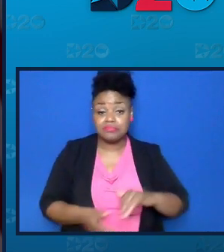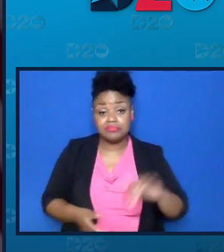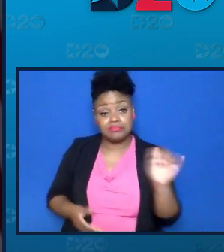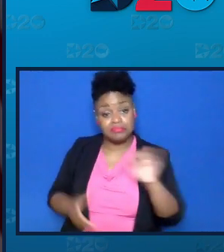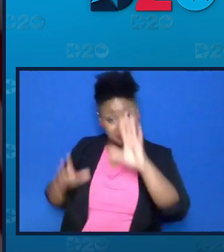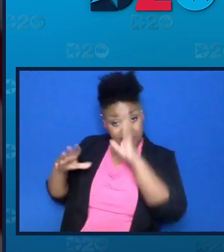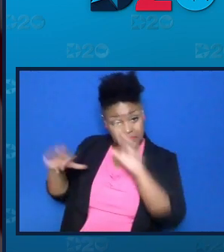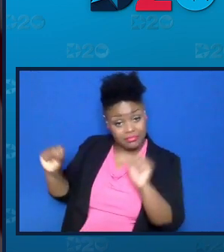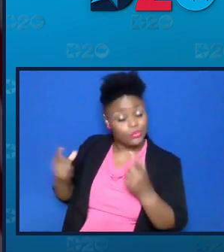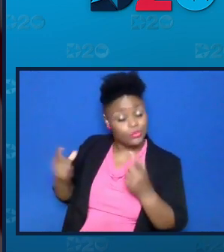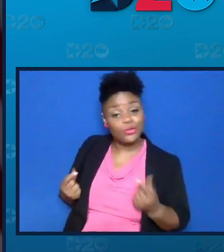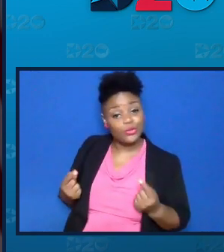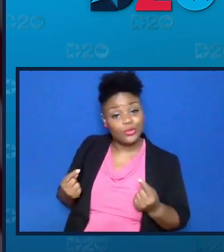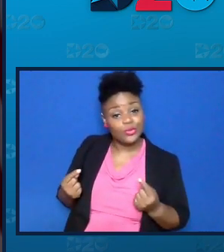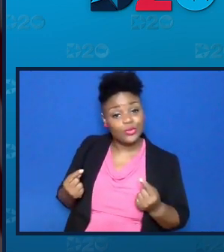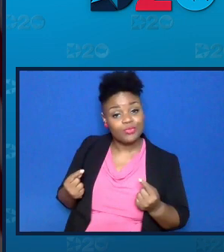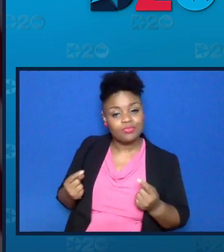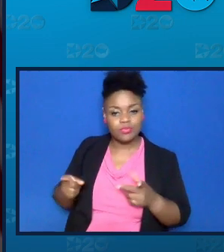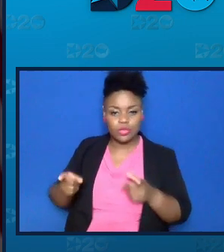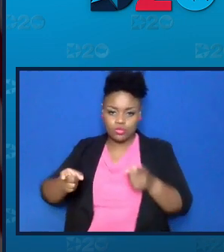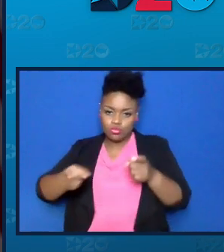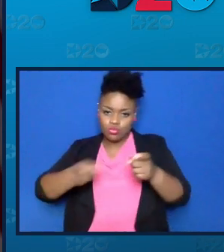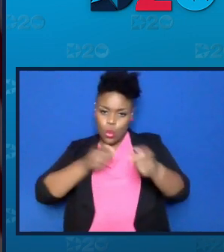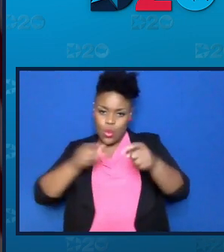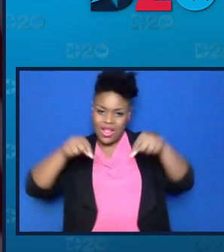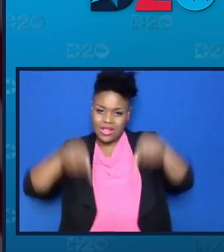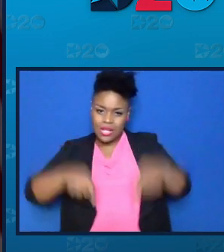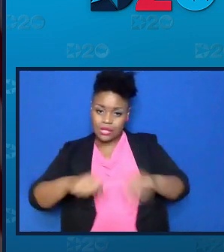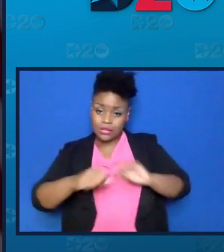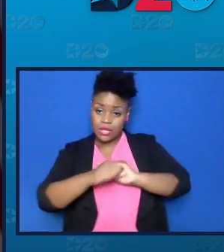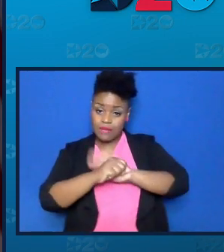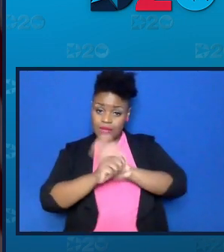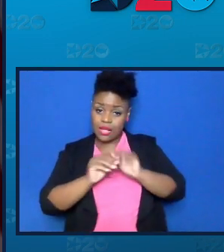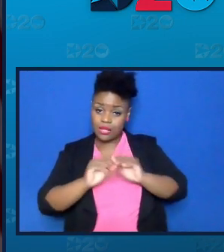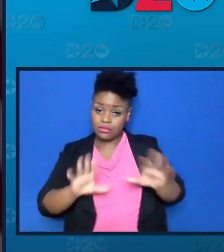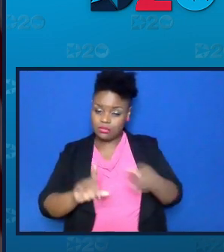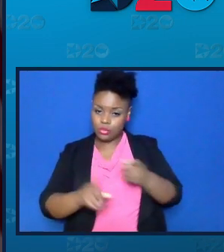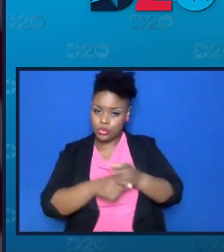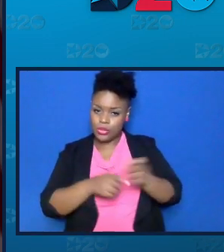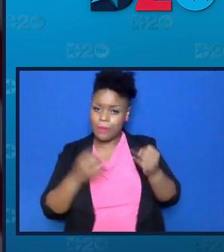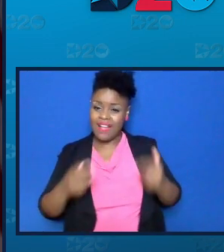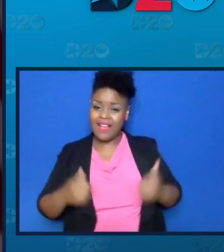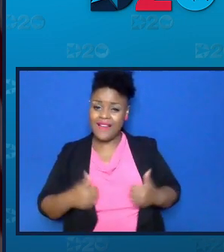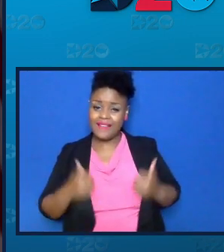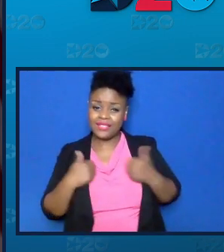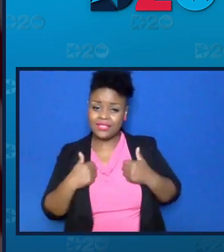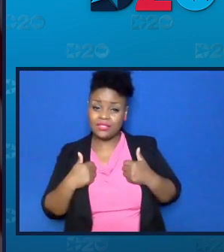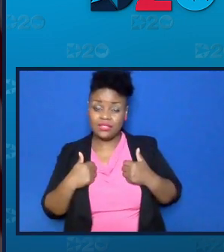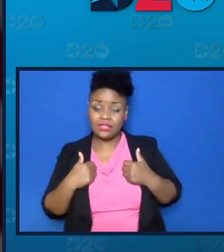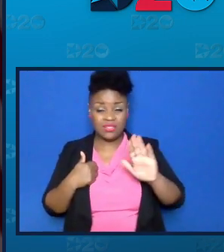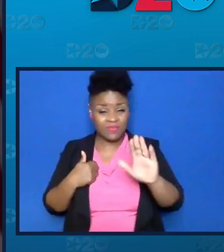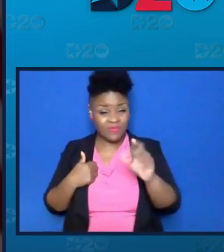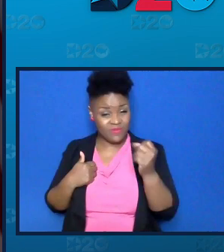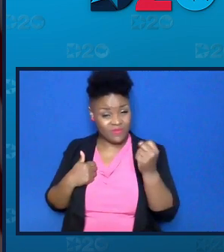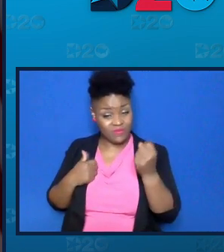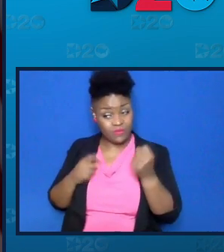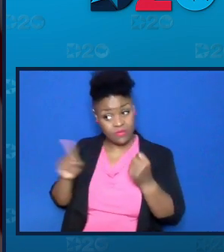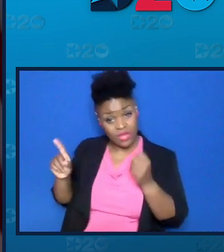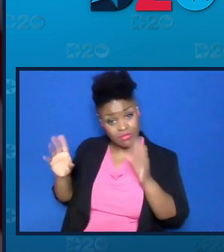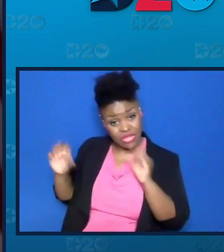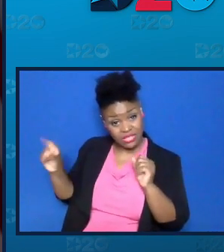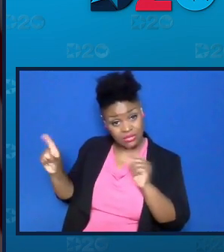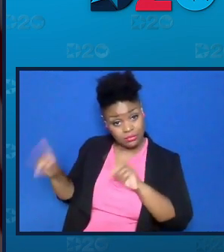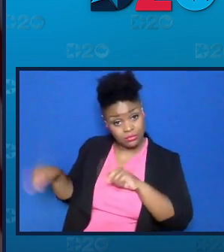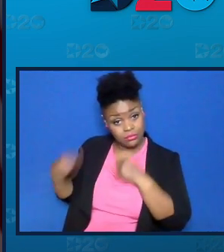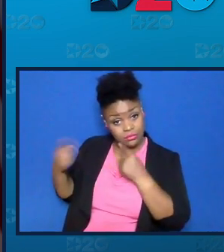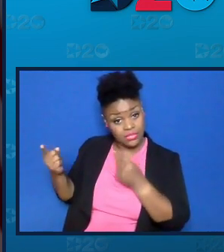get control of the virus that has ruined so many lives. Because I understand something this president hasn't from the beginning. We